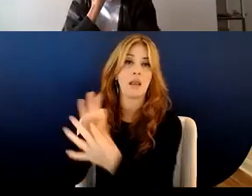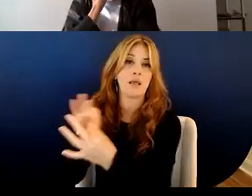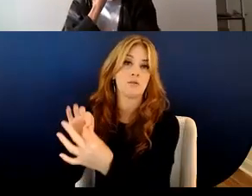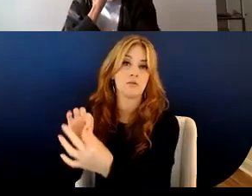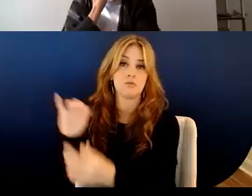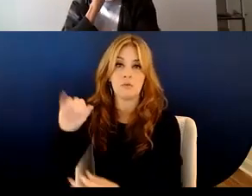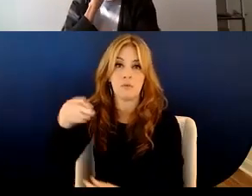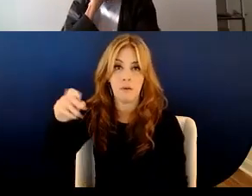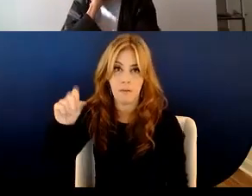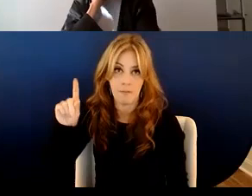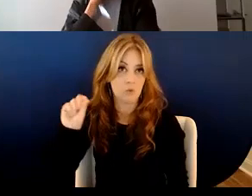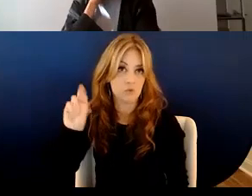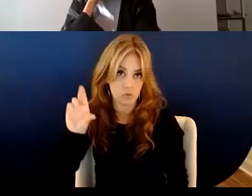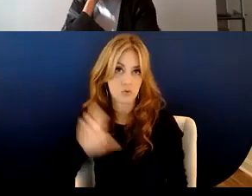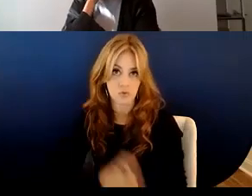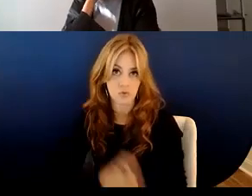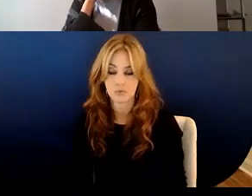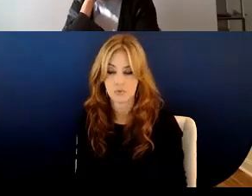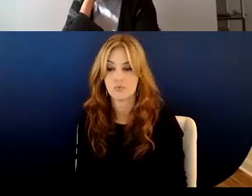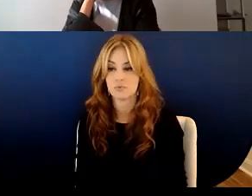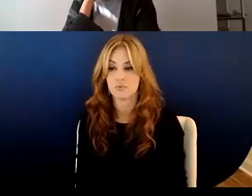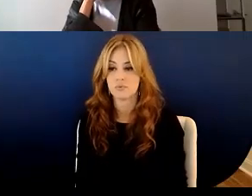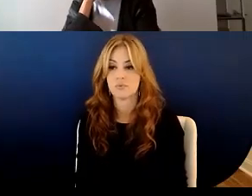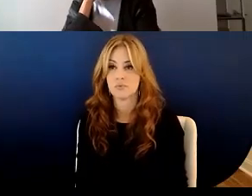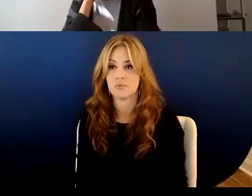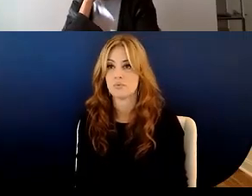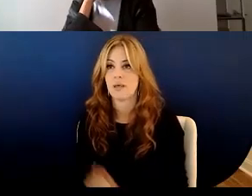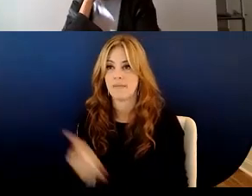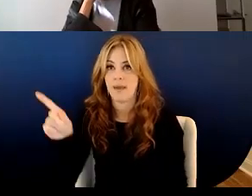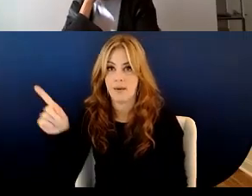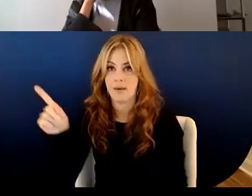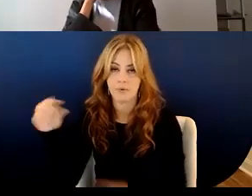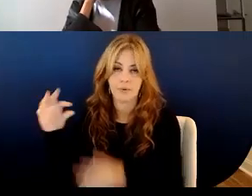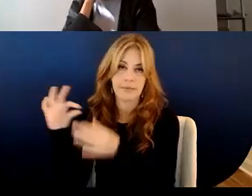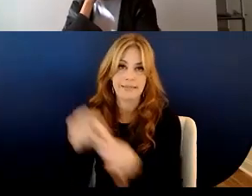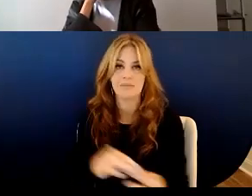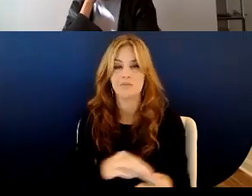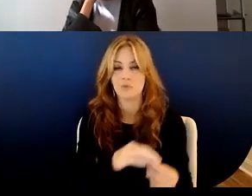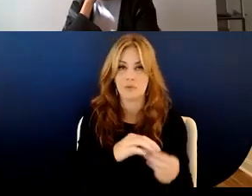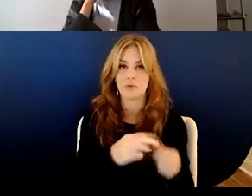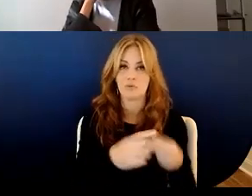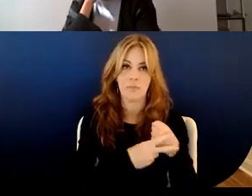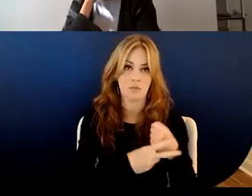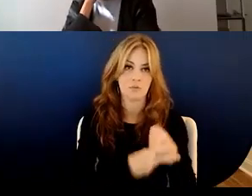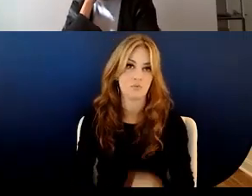presentation in iPoster. Exactly. And vice versa. Yeah. And vice versa, correct.